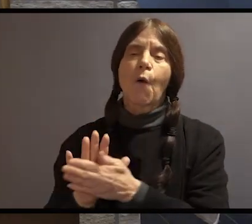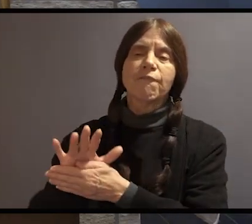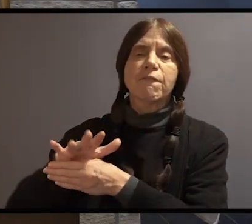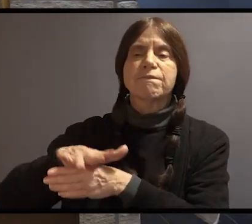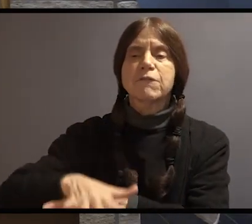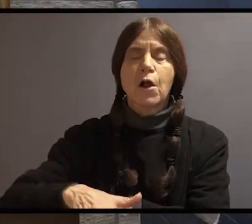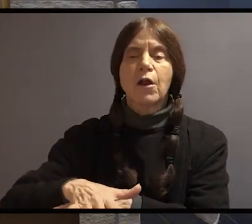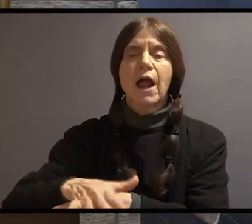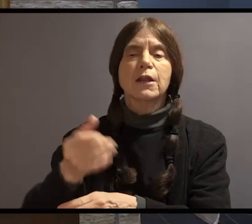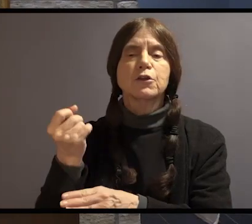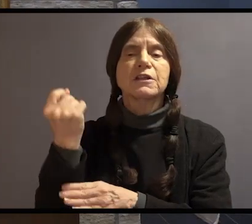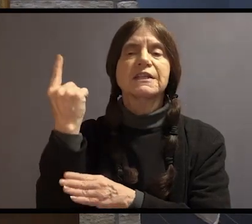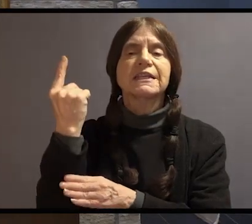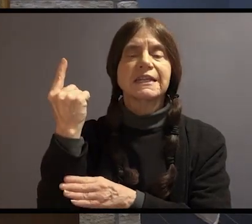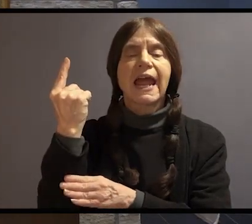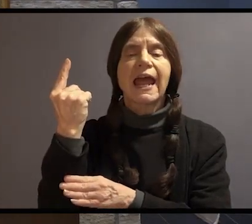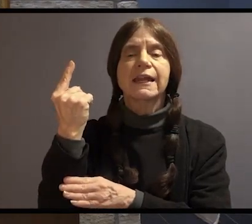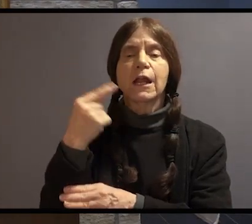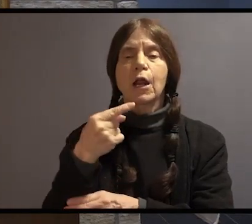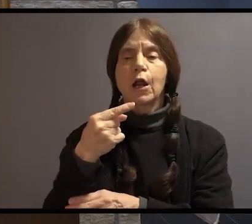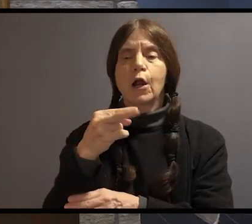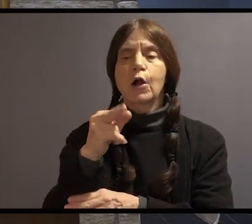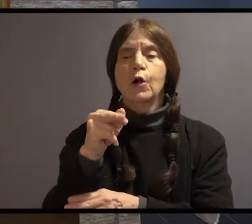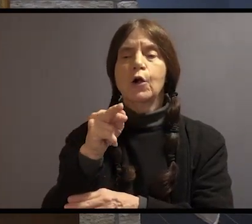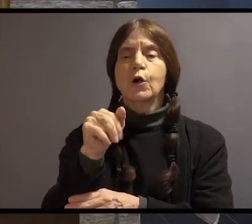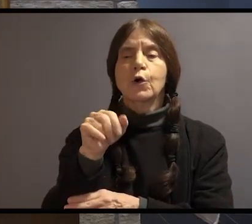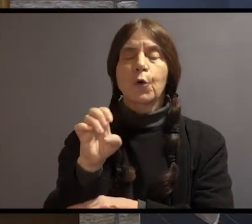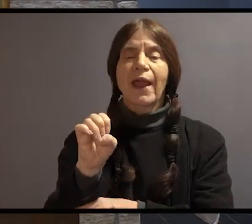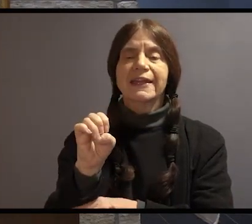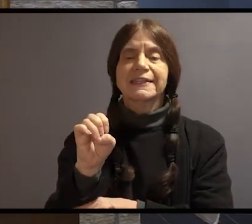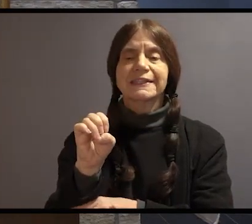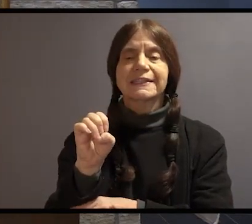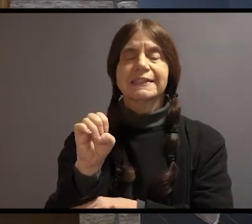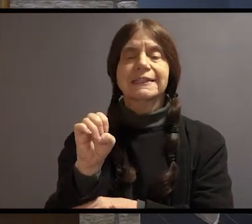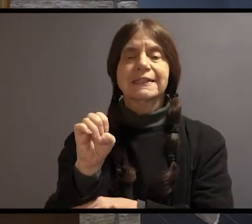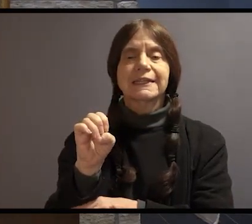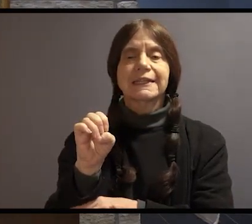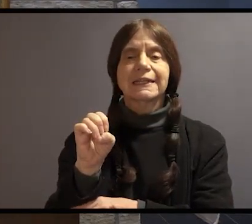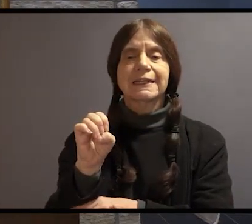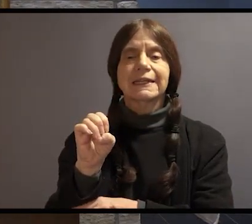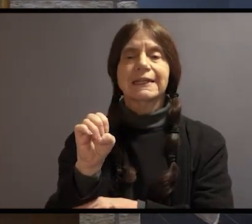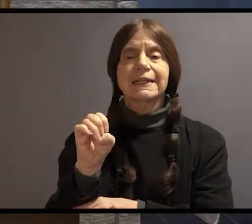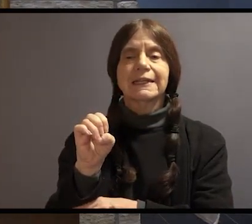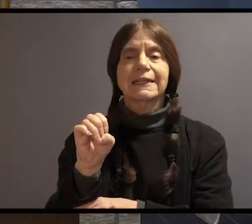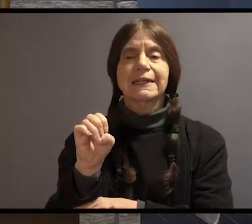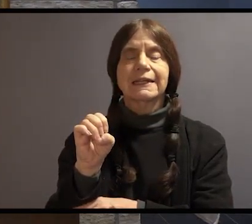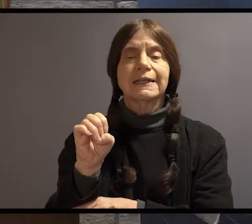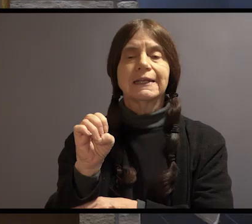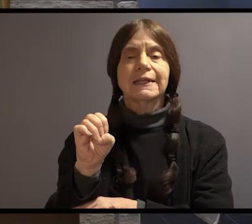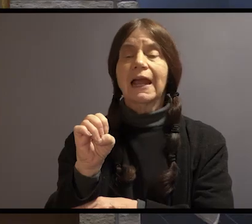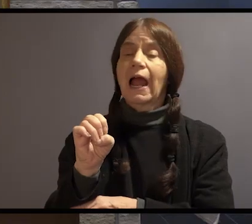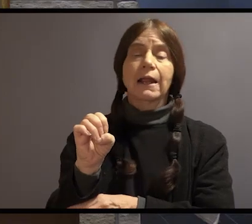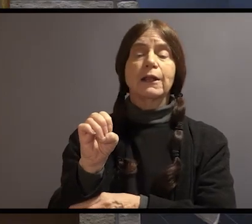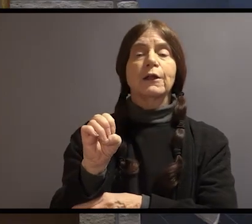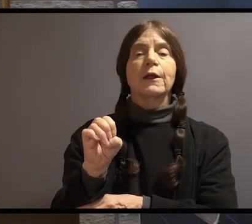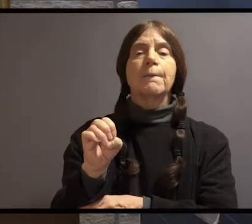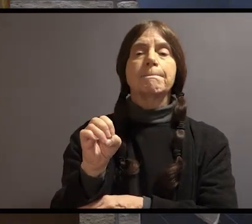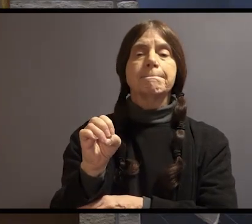must understand that when it comes to grace, there's a starting point, and the starting point is that I don't deserve